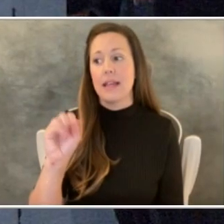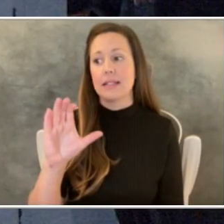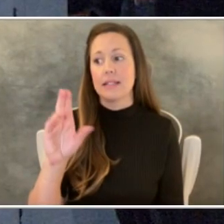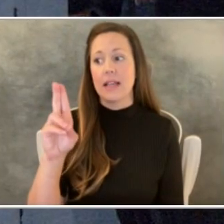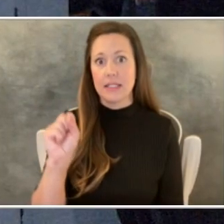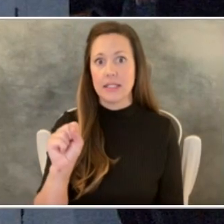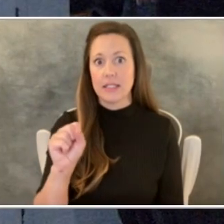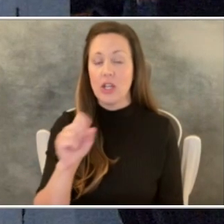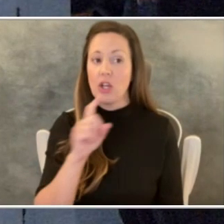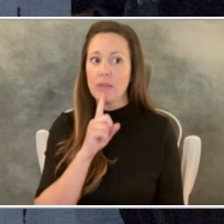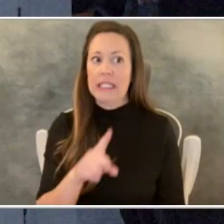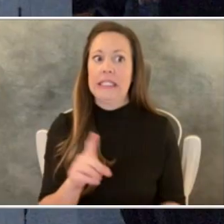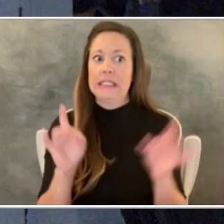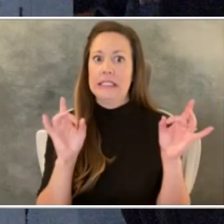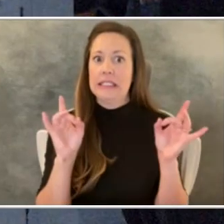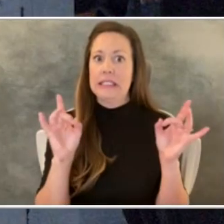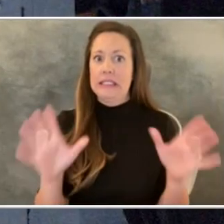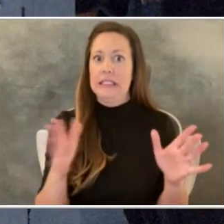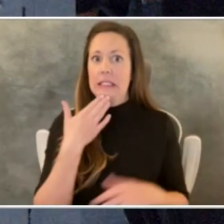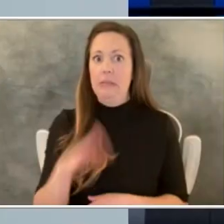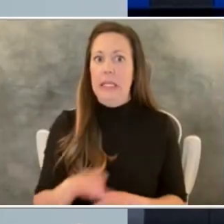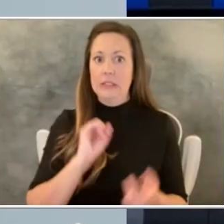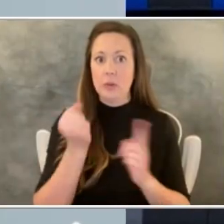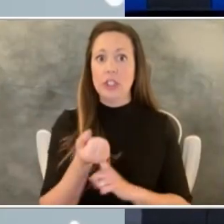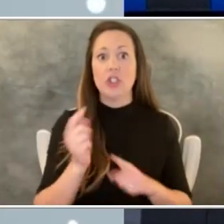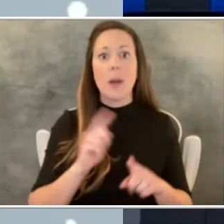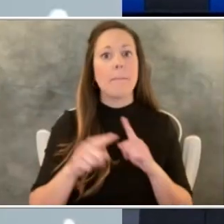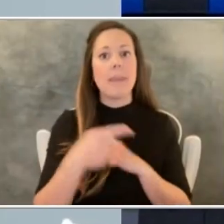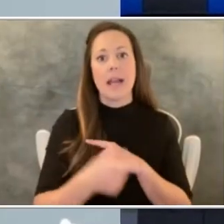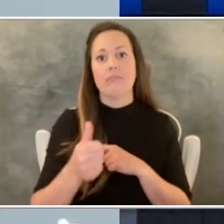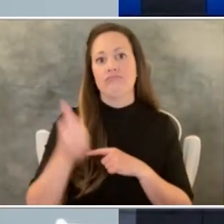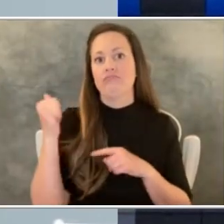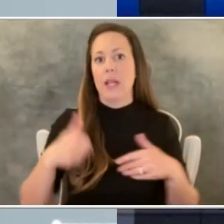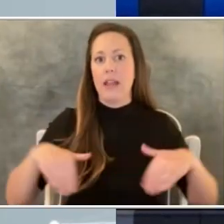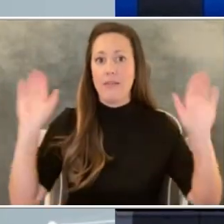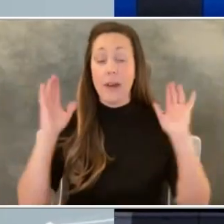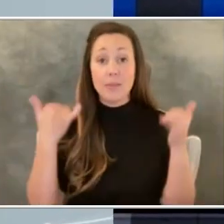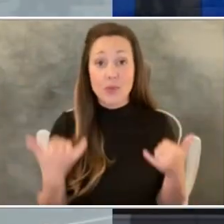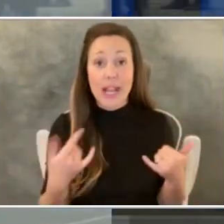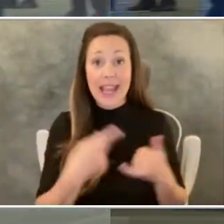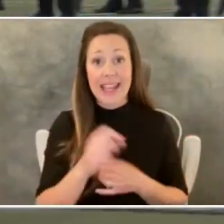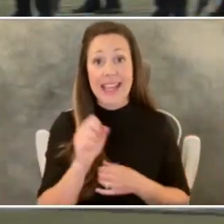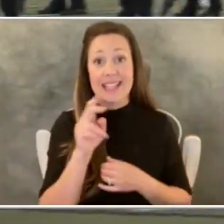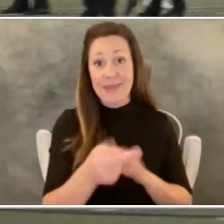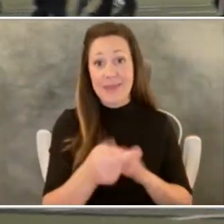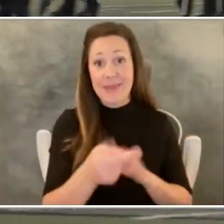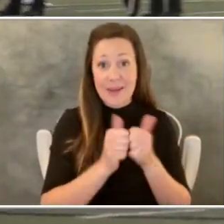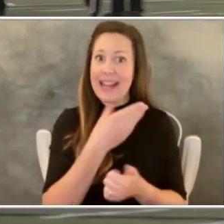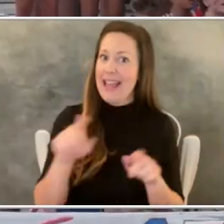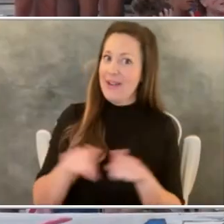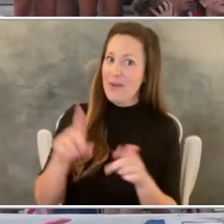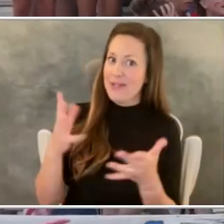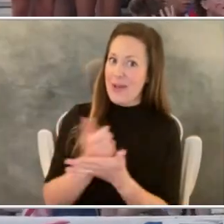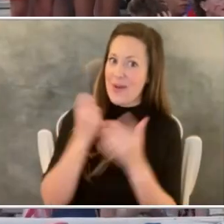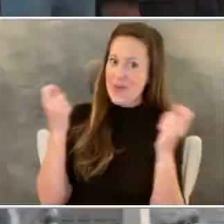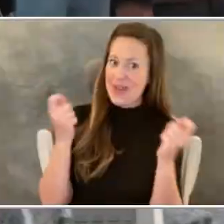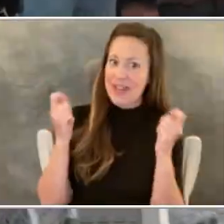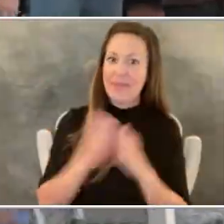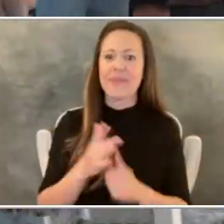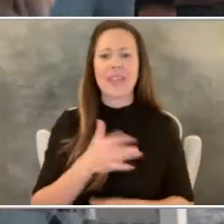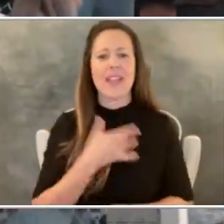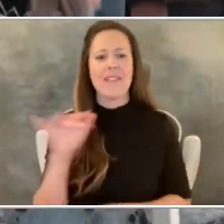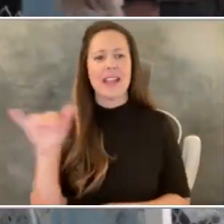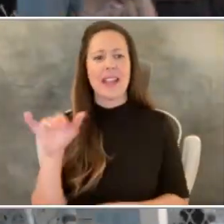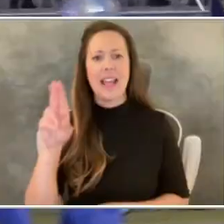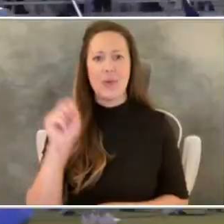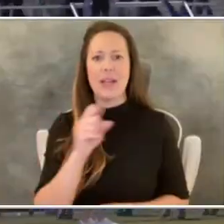under 10 months after surgery, he is back to competing and winning. I feel like the United States in general,